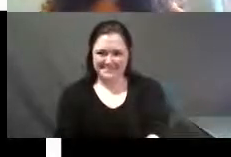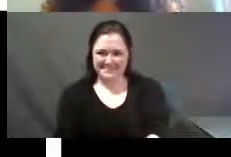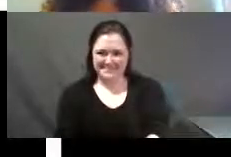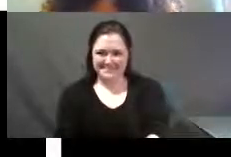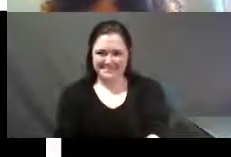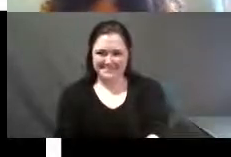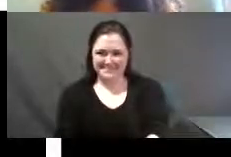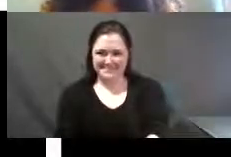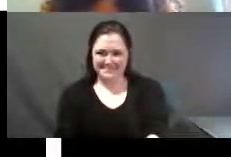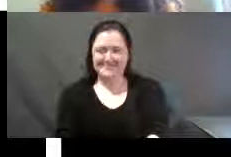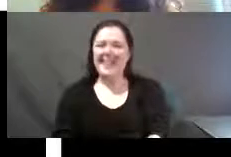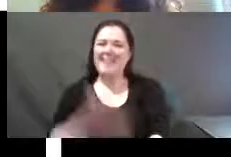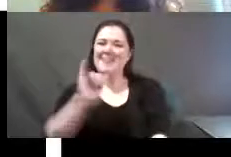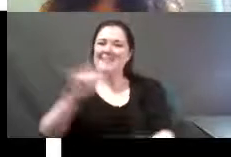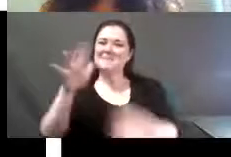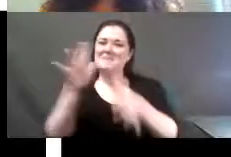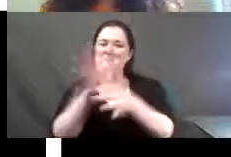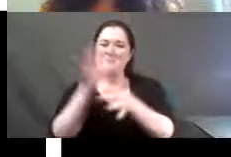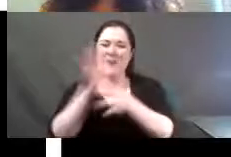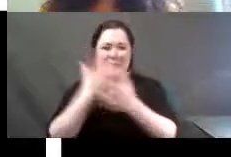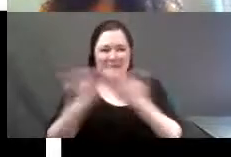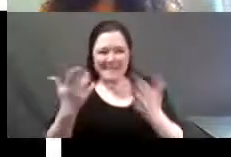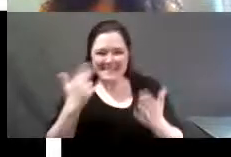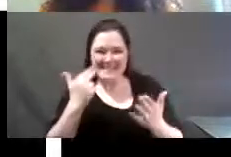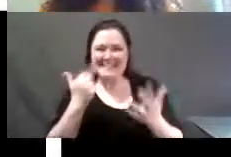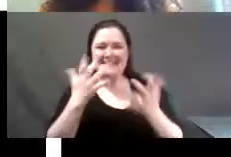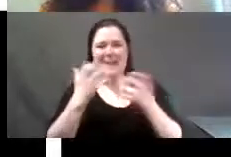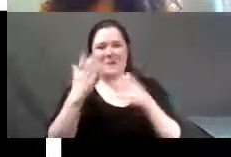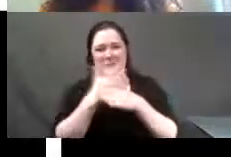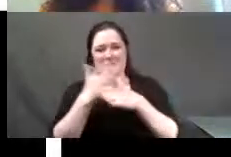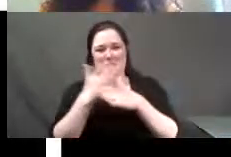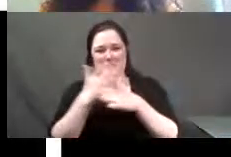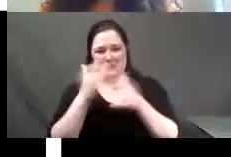that's the main things I wanted to share.